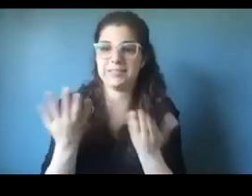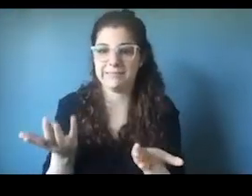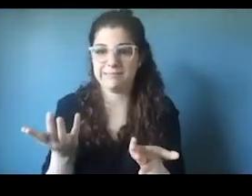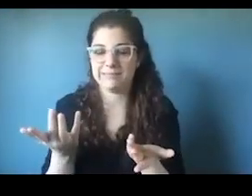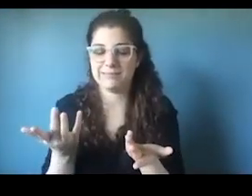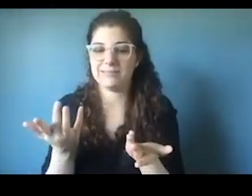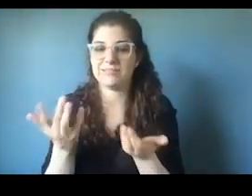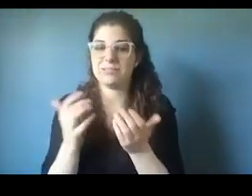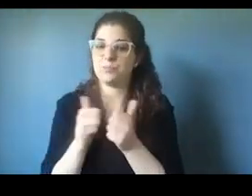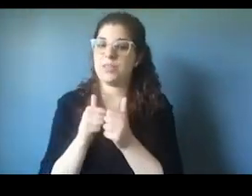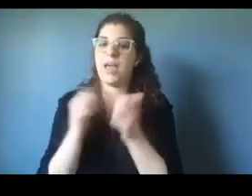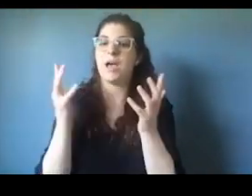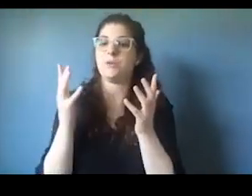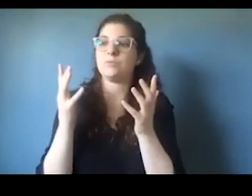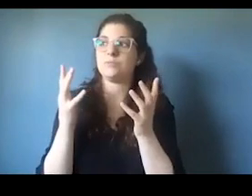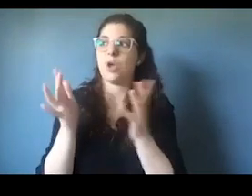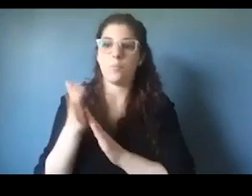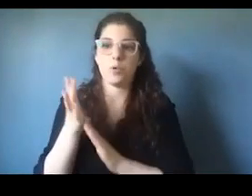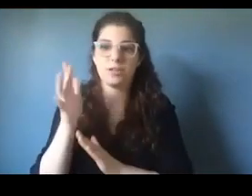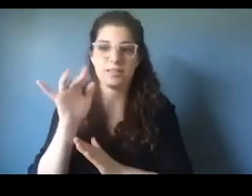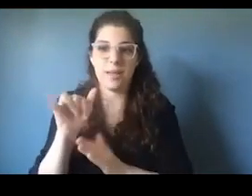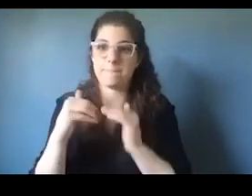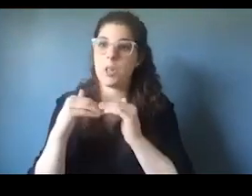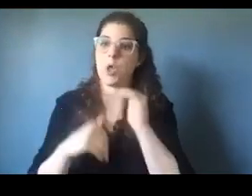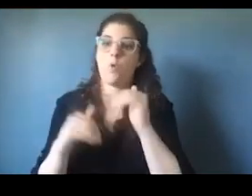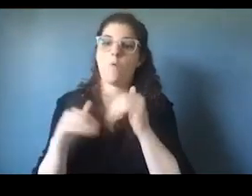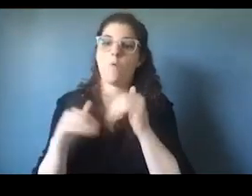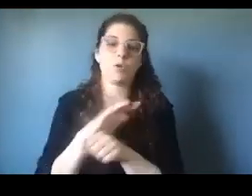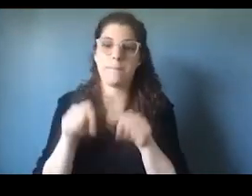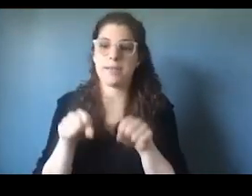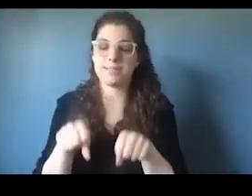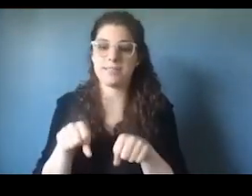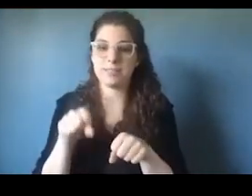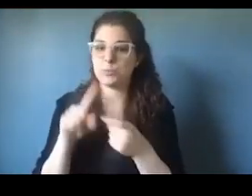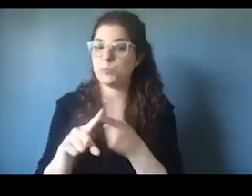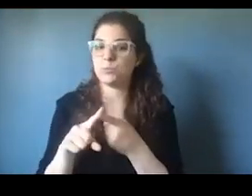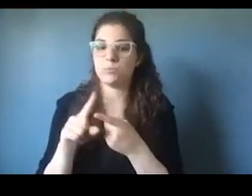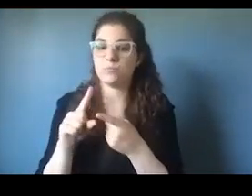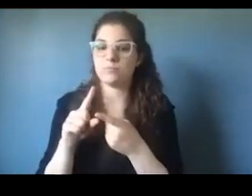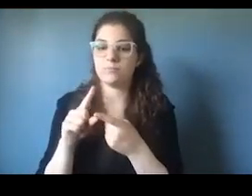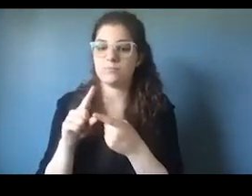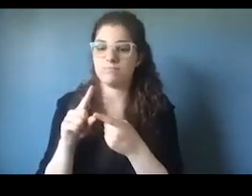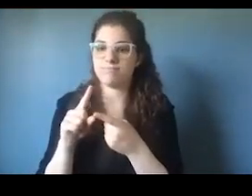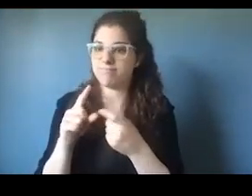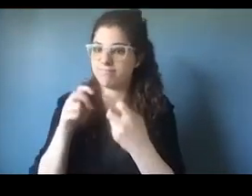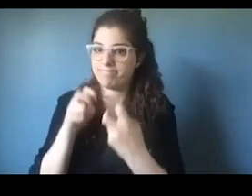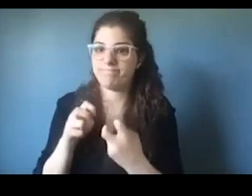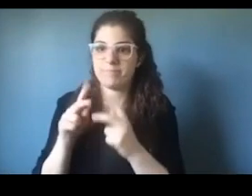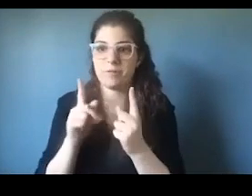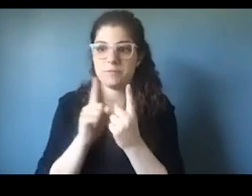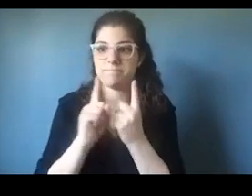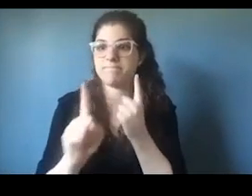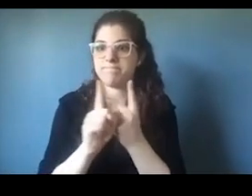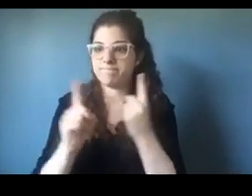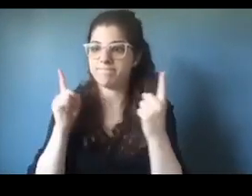of operating that substantially below full capacity to be able to sit people further apart from one another, it's